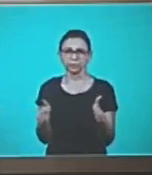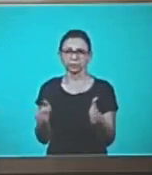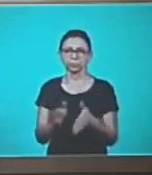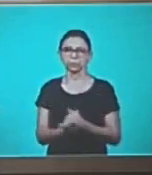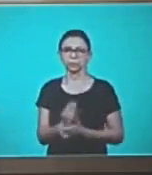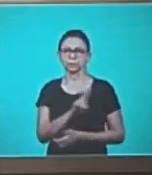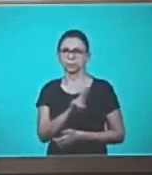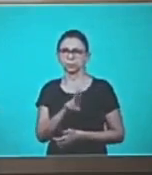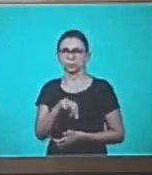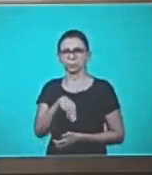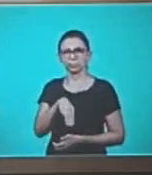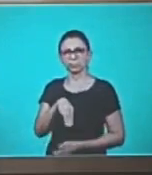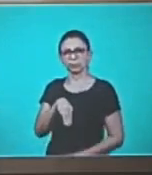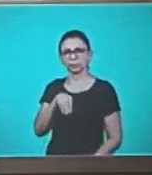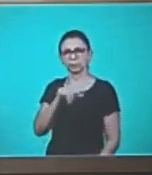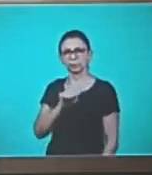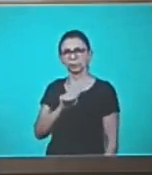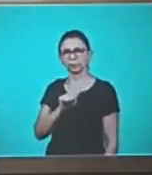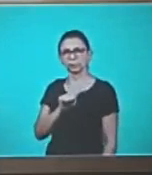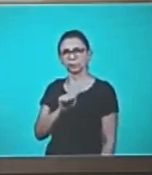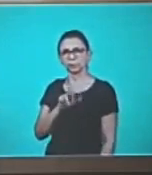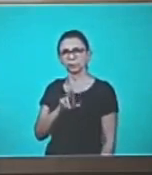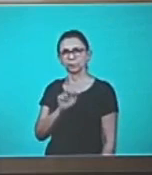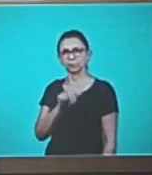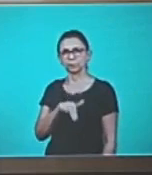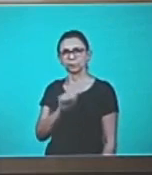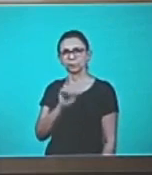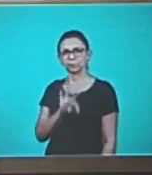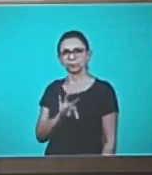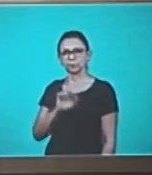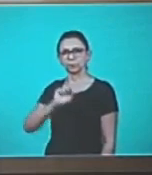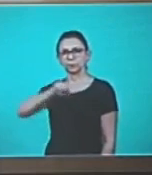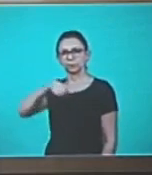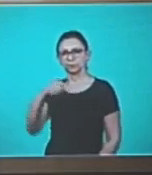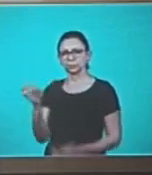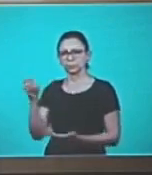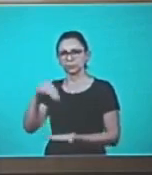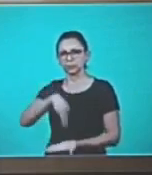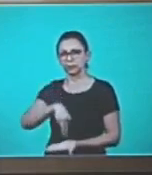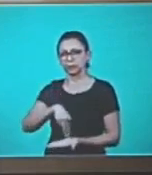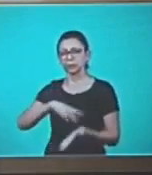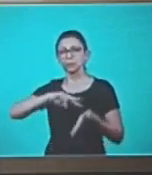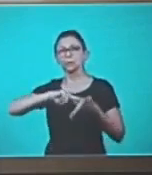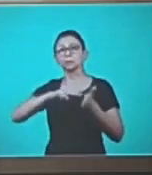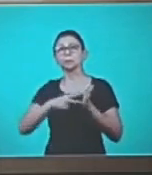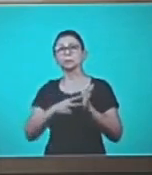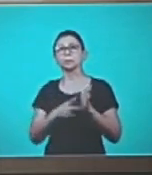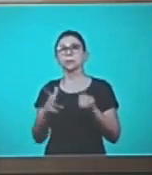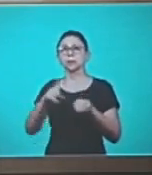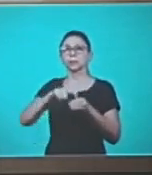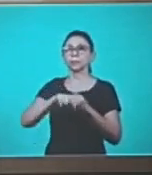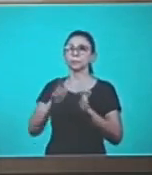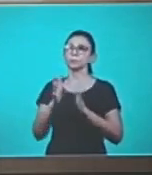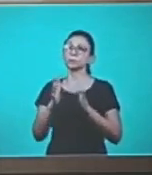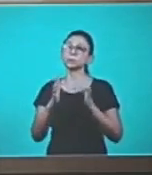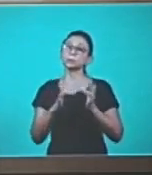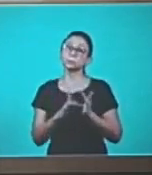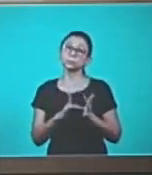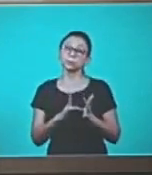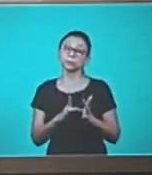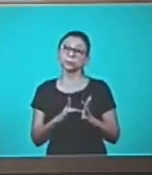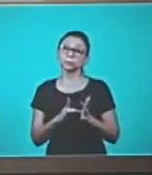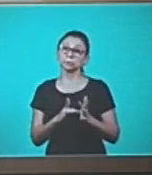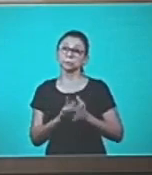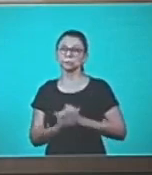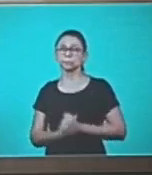So, with this name, Maranatha, we are saying the Lord is coming. Others that have other names, they